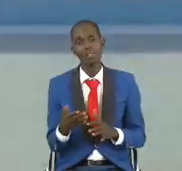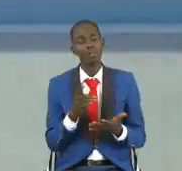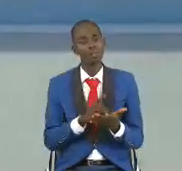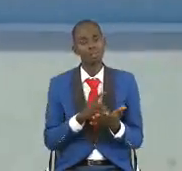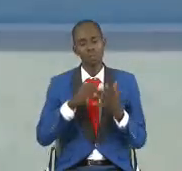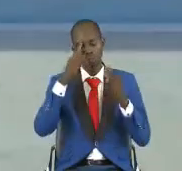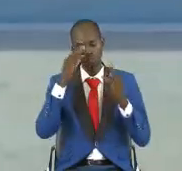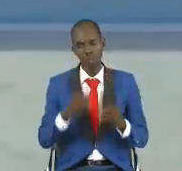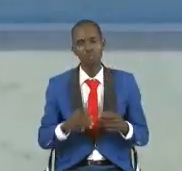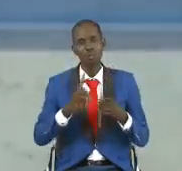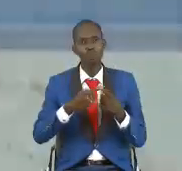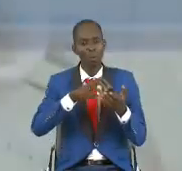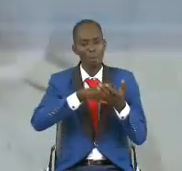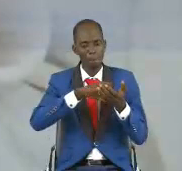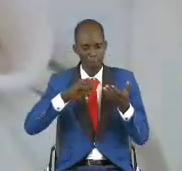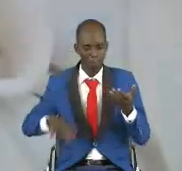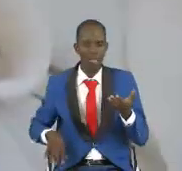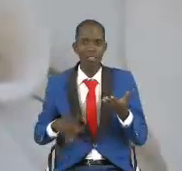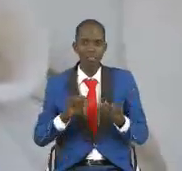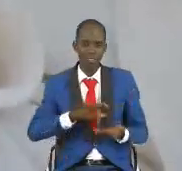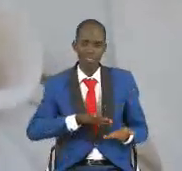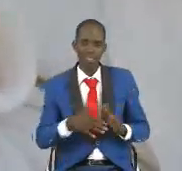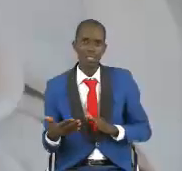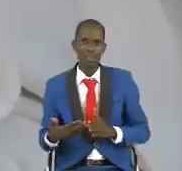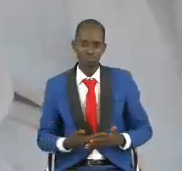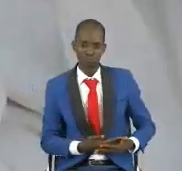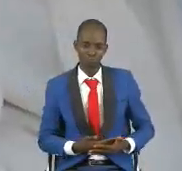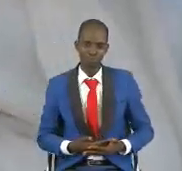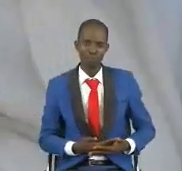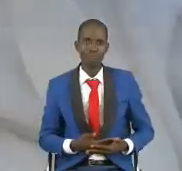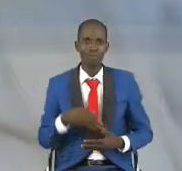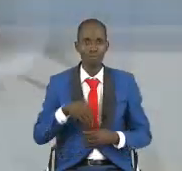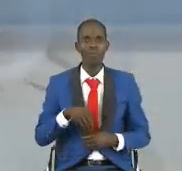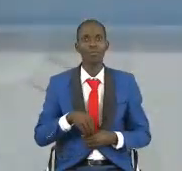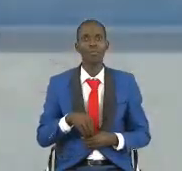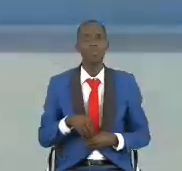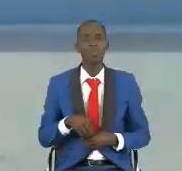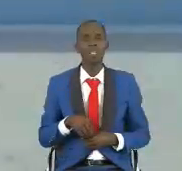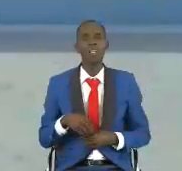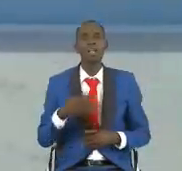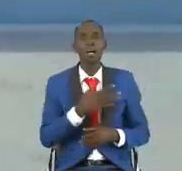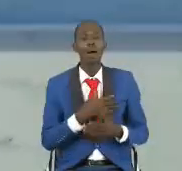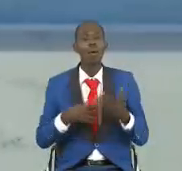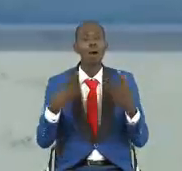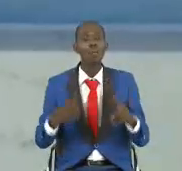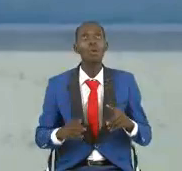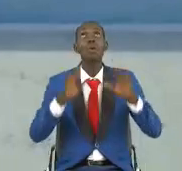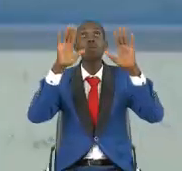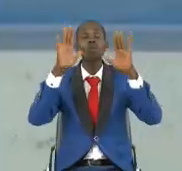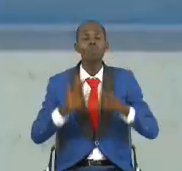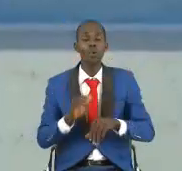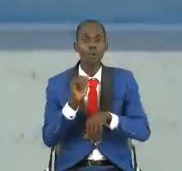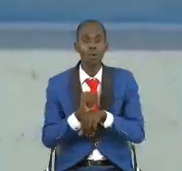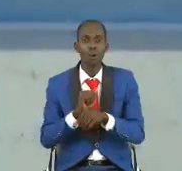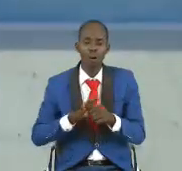that fetus, the unborn baby, and then miracle explosion prayer was going on, like it's